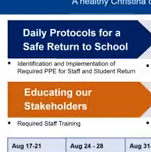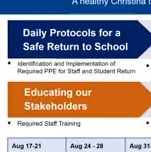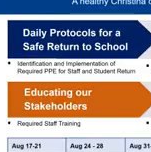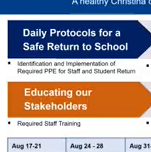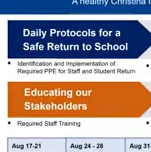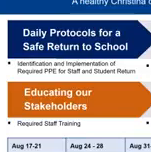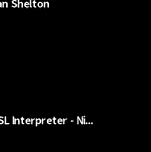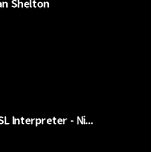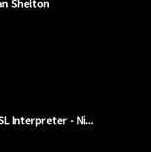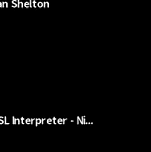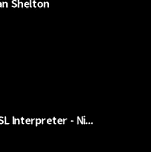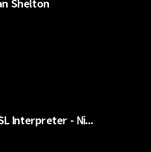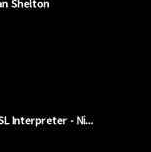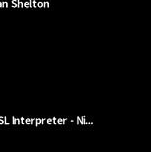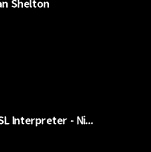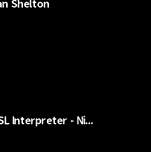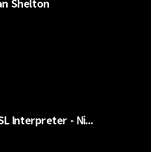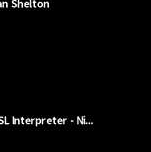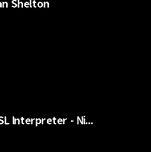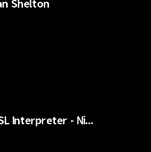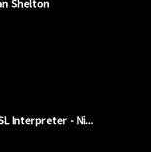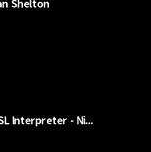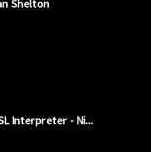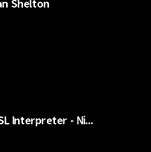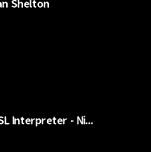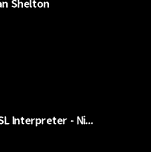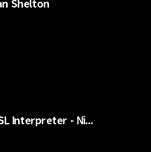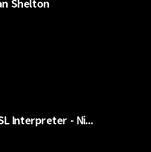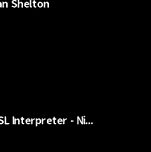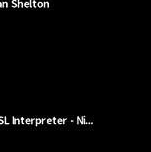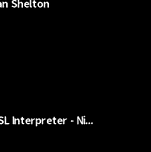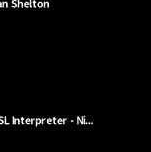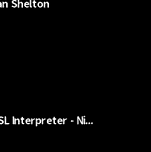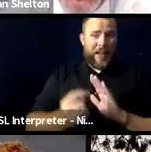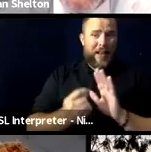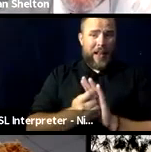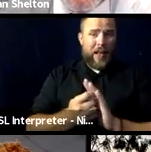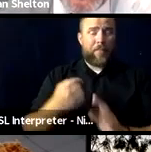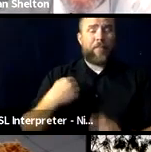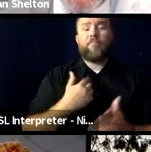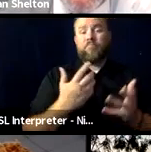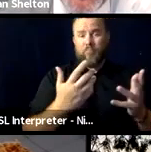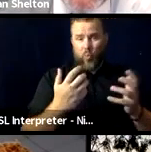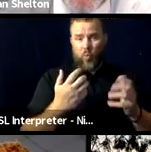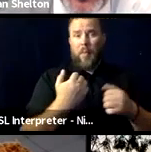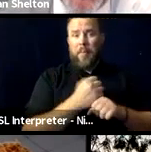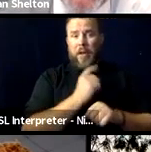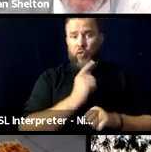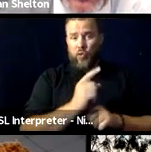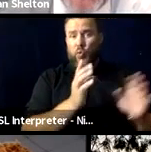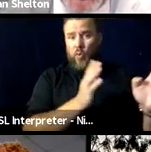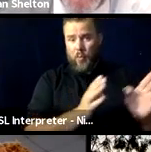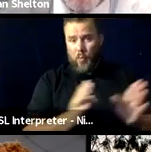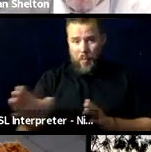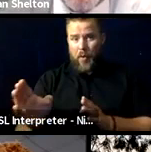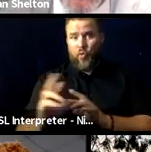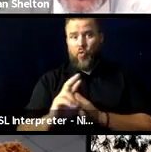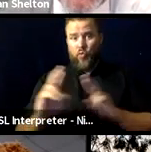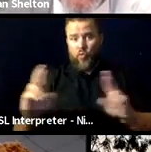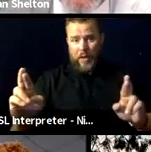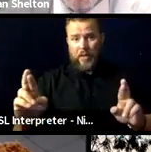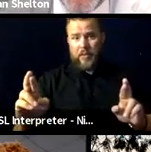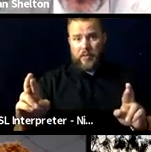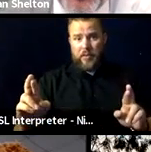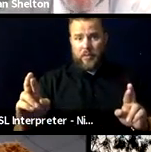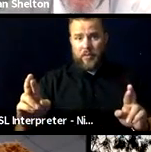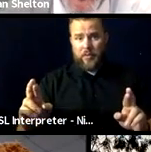is going on at that particular time. And we want to make sure, as Dean mentioned multiple times, our